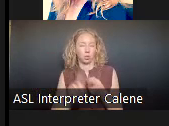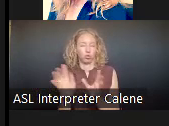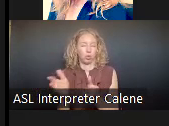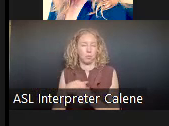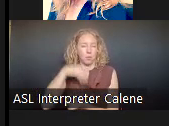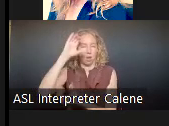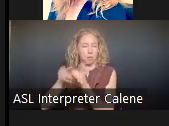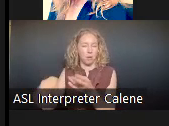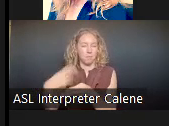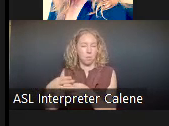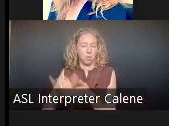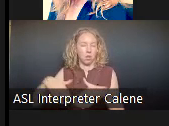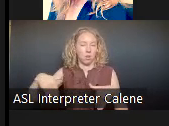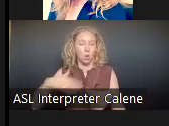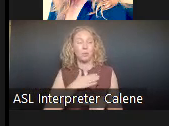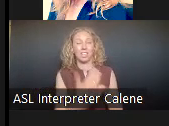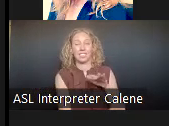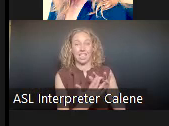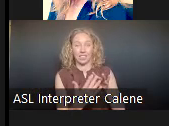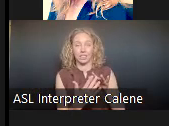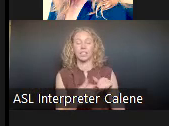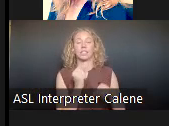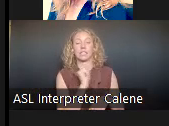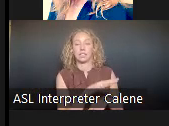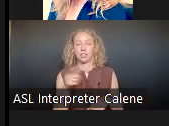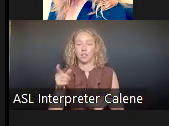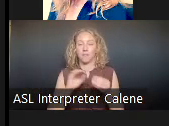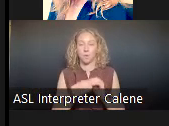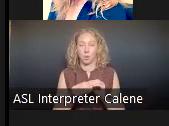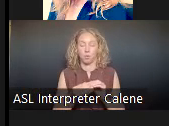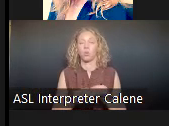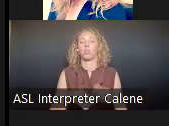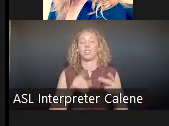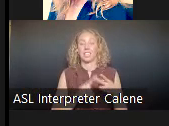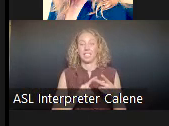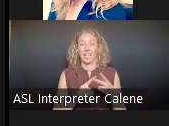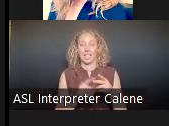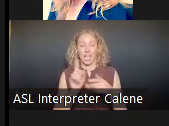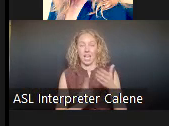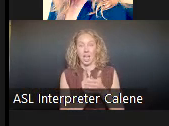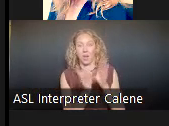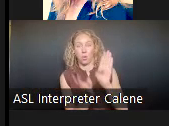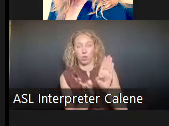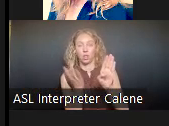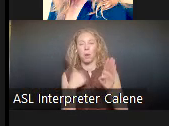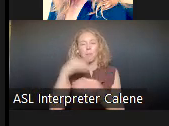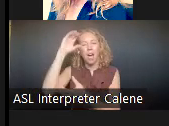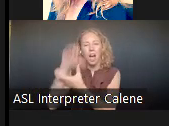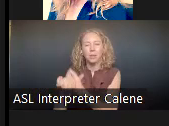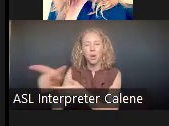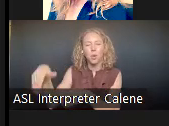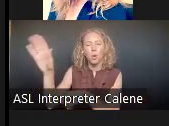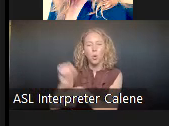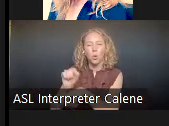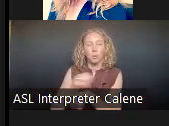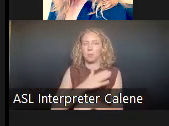it. So please contact me at this phone number between these hours of the day when he's at work, and don't leave a message just